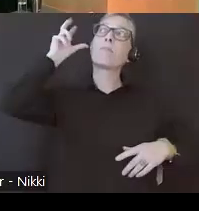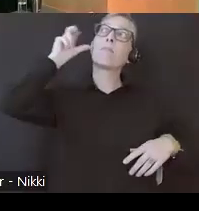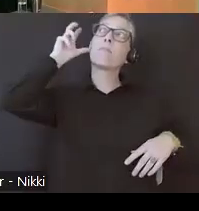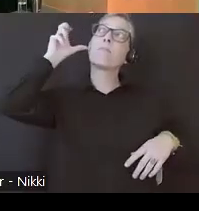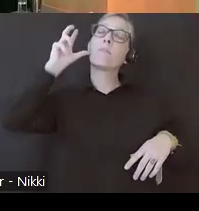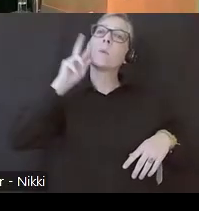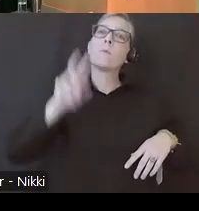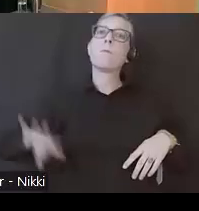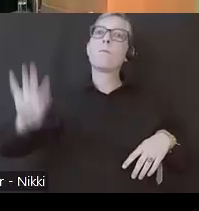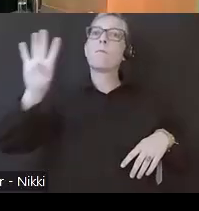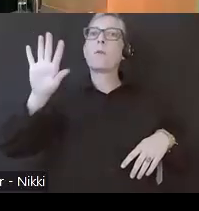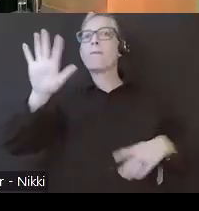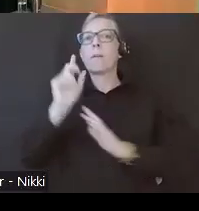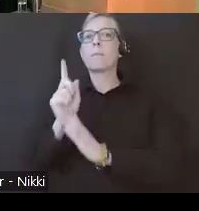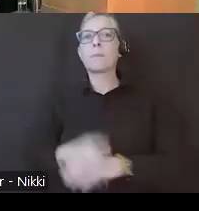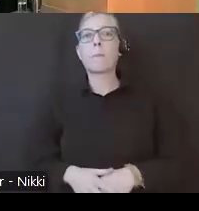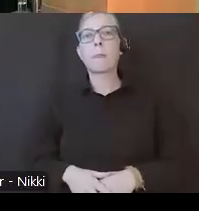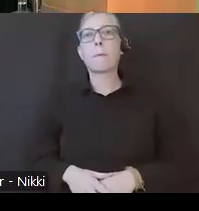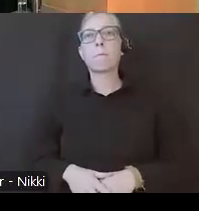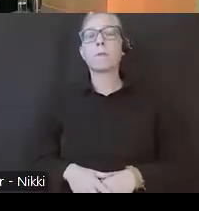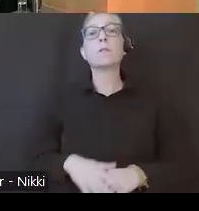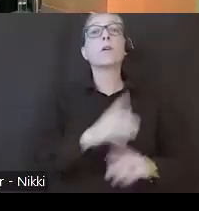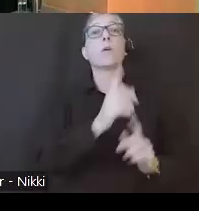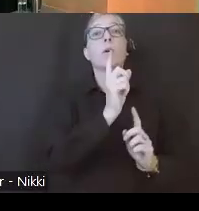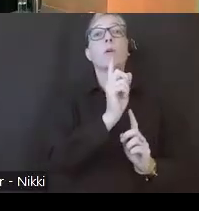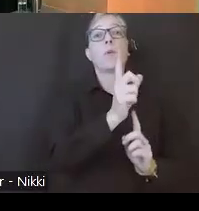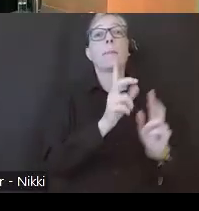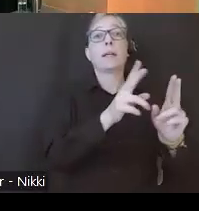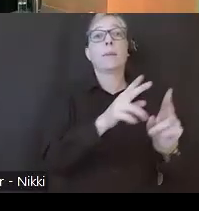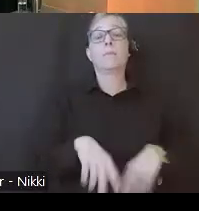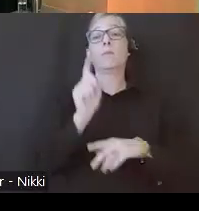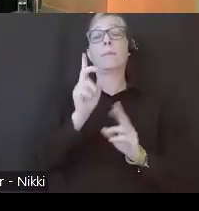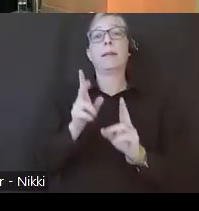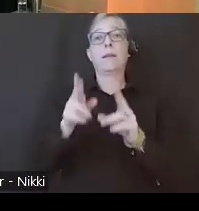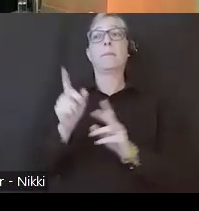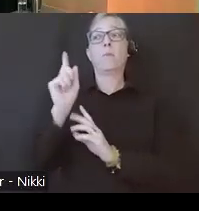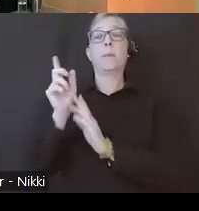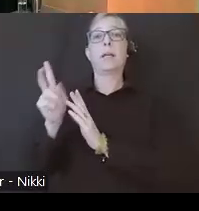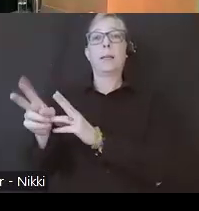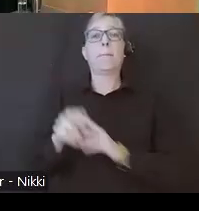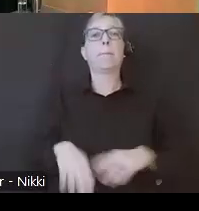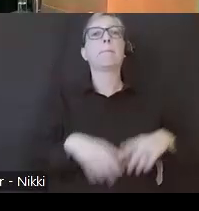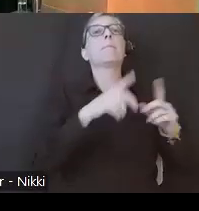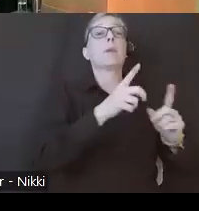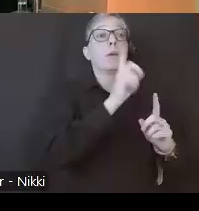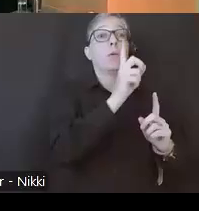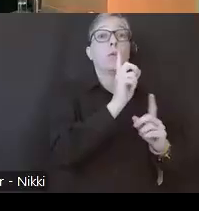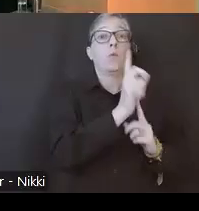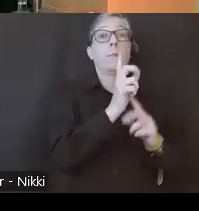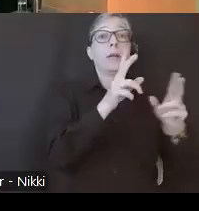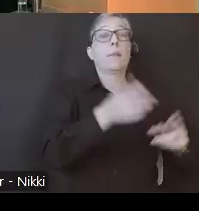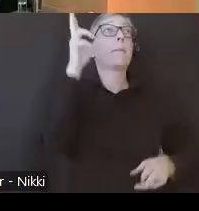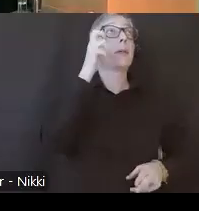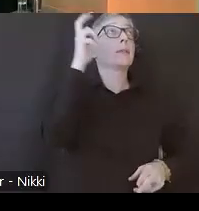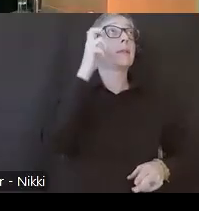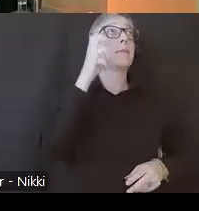And after each 1-minute audio clip, subjects are asked 2 comprehension questions about the content of the audiobook to